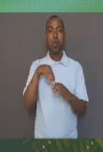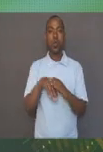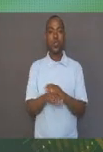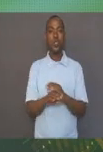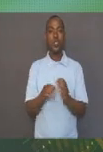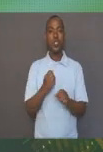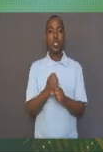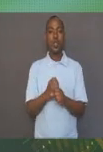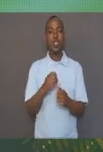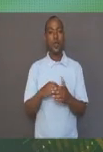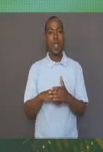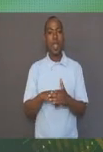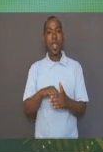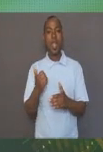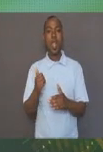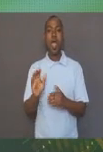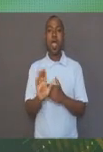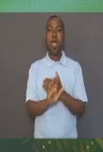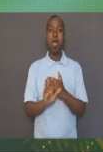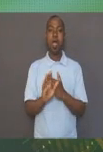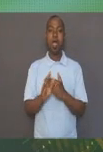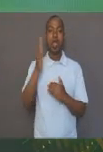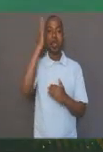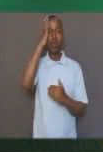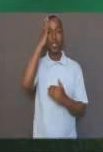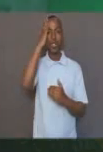other countries sharing their knowledge.